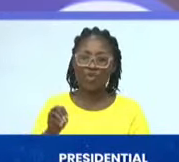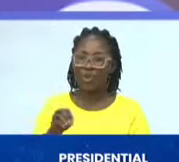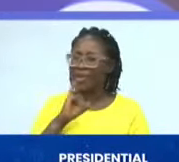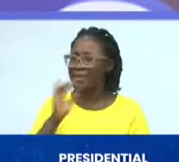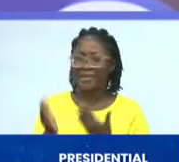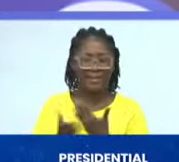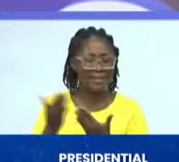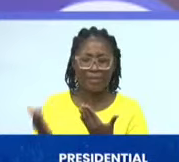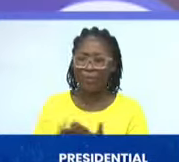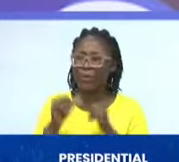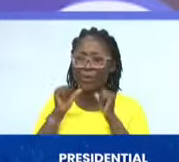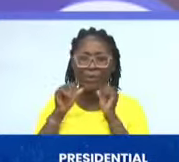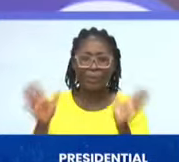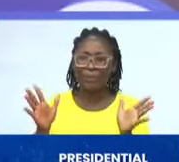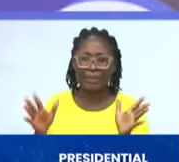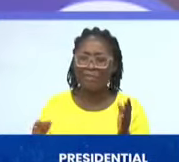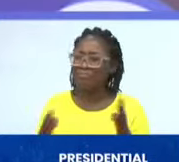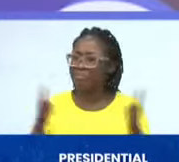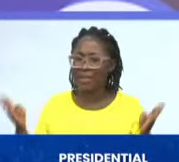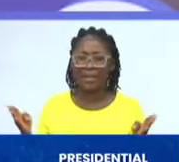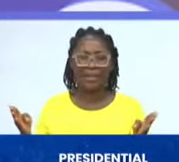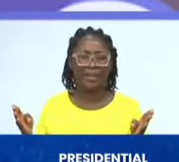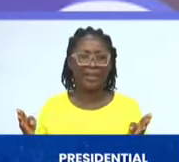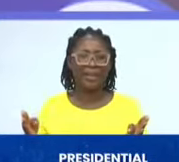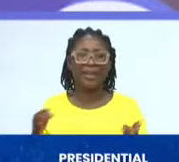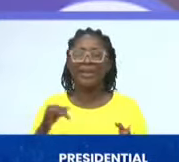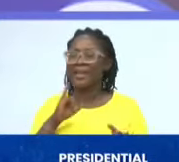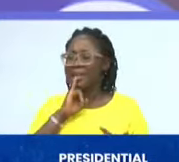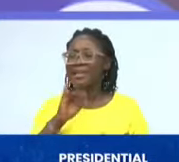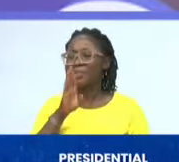It's not a rocket. I keep saying it's not a rocket science. It's been